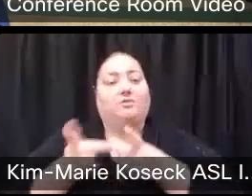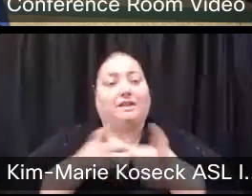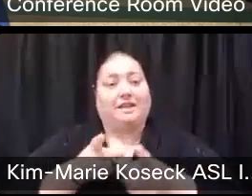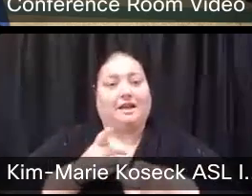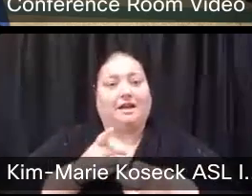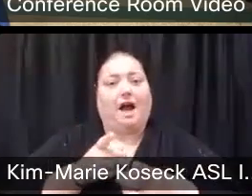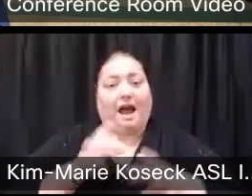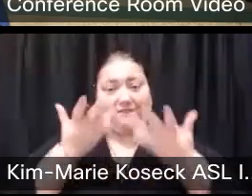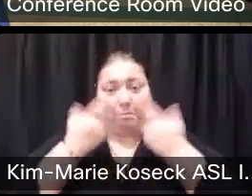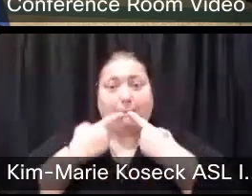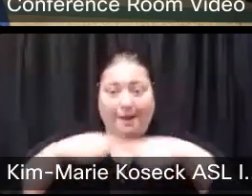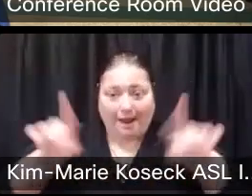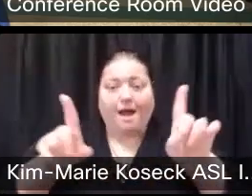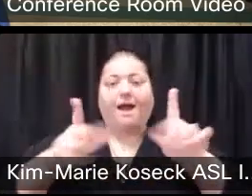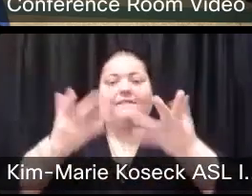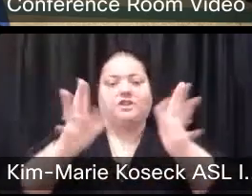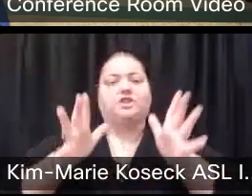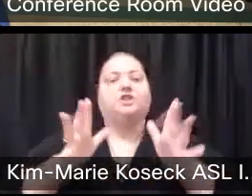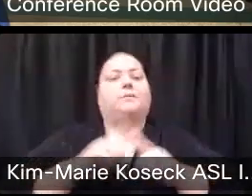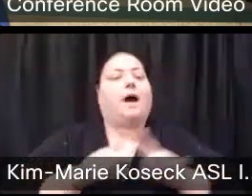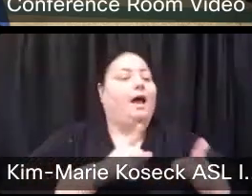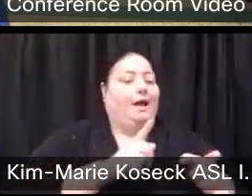long time, but